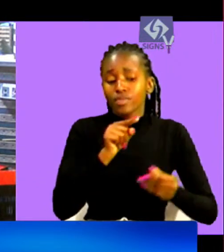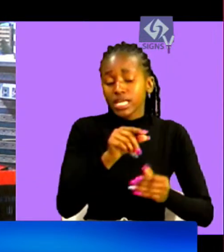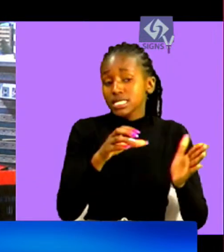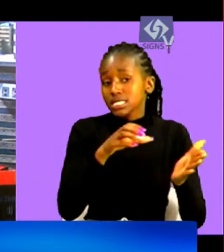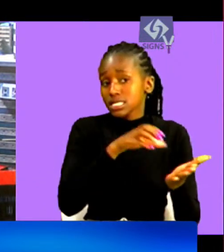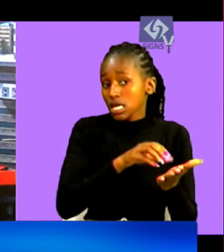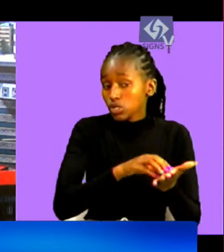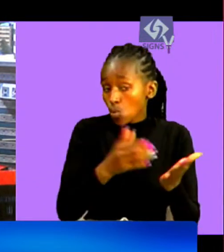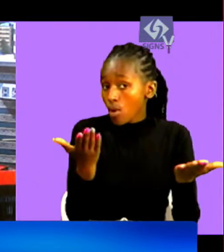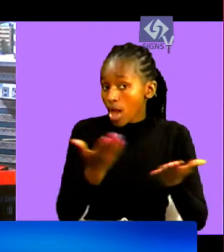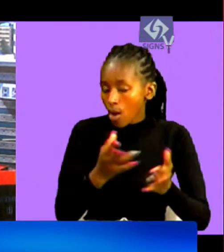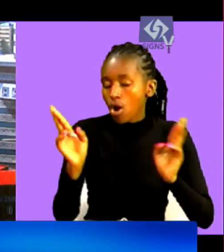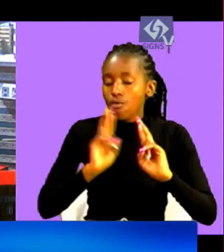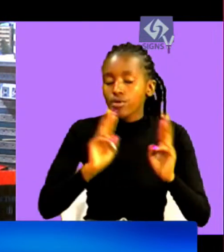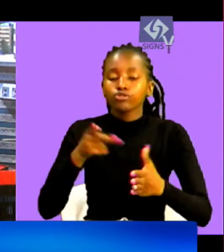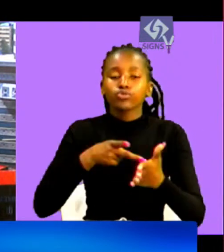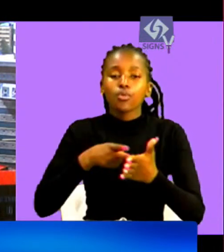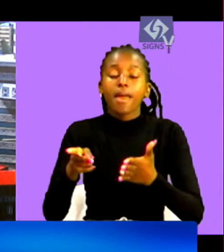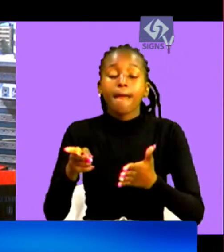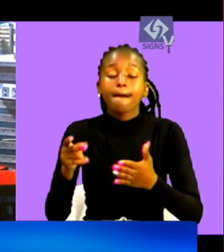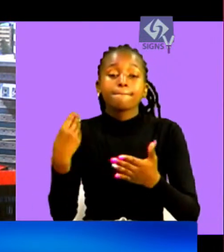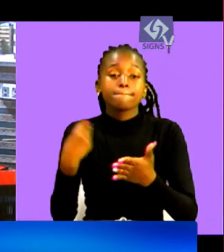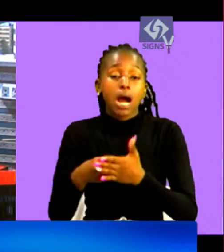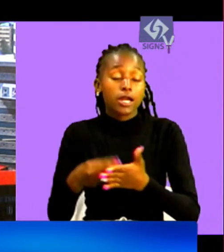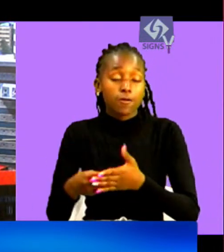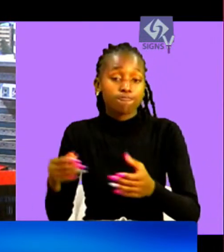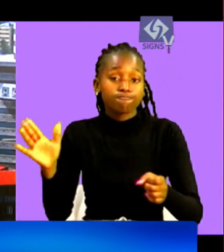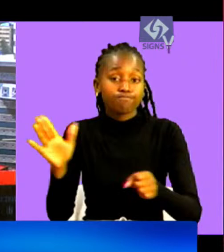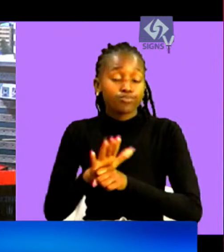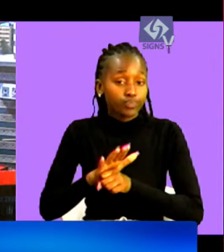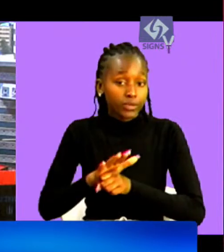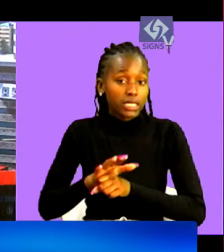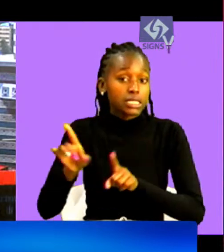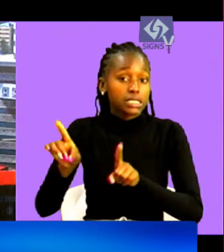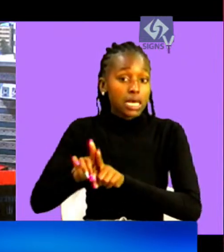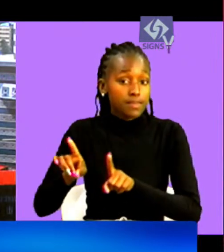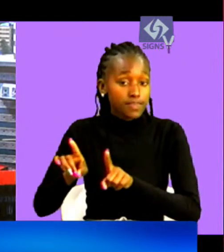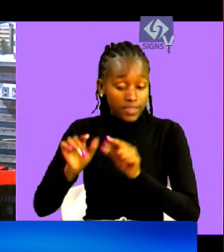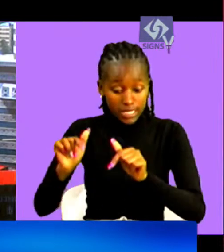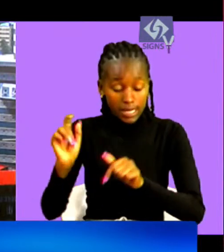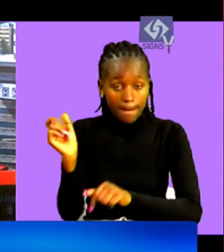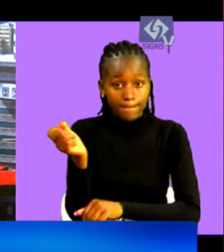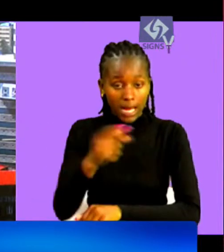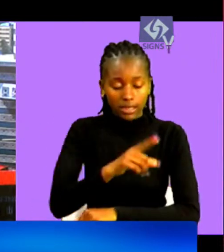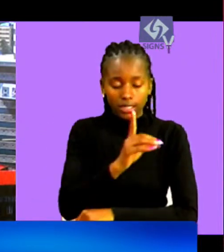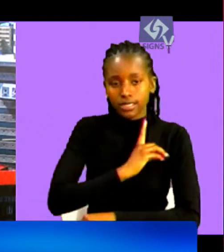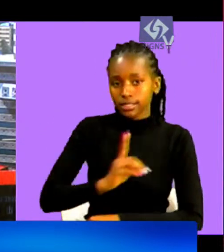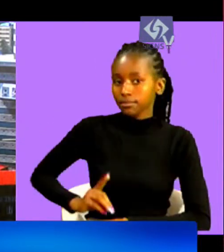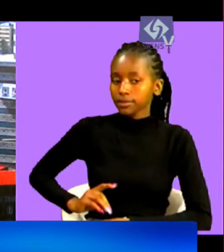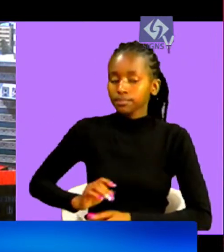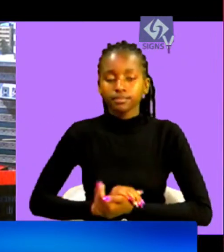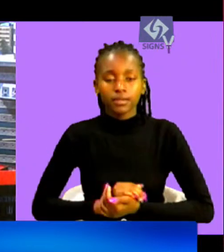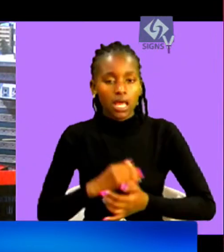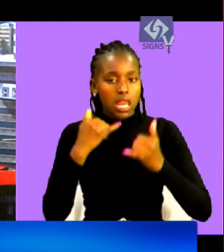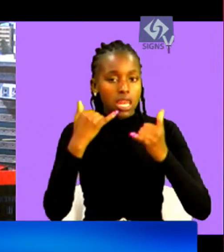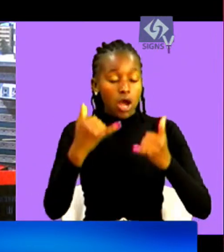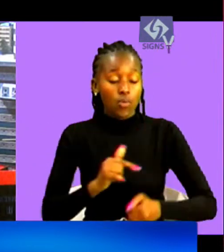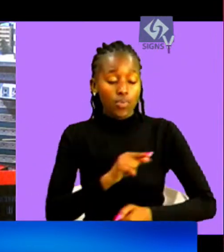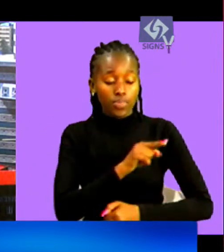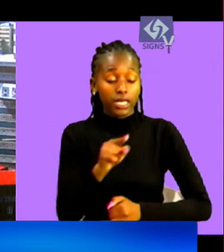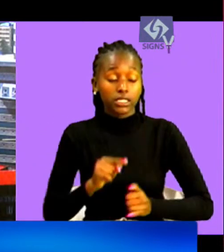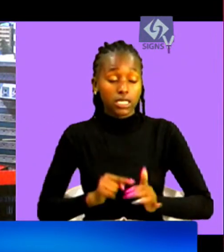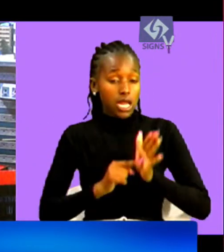settling the outstanding dues of these employees by December. This commitment signifies an effort